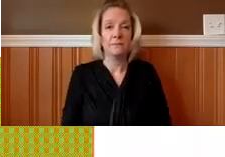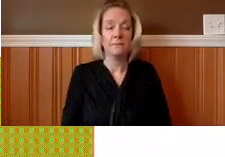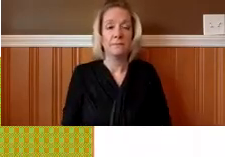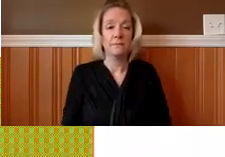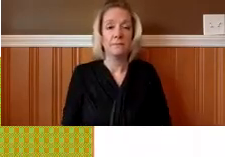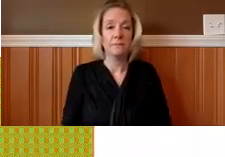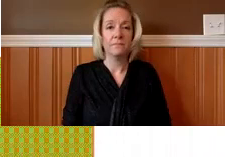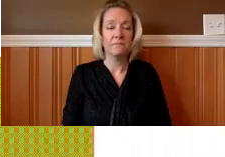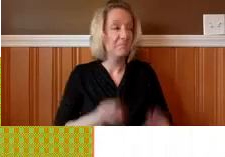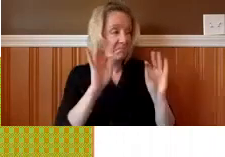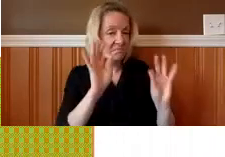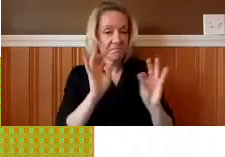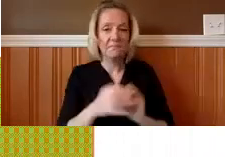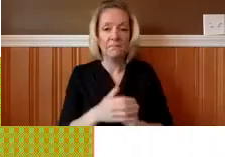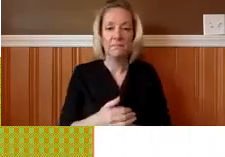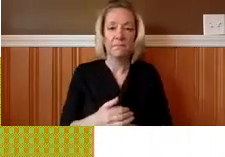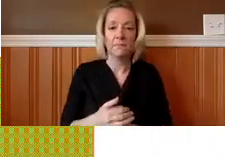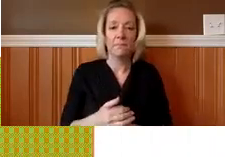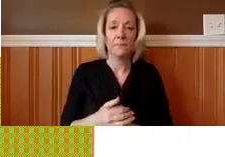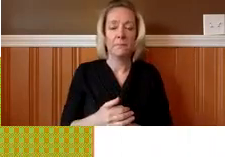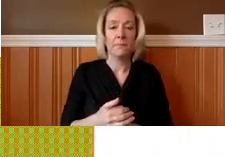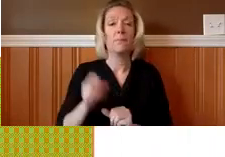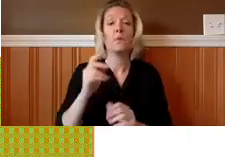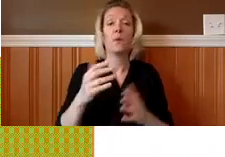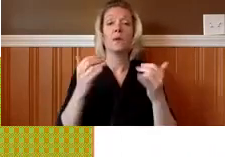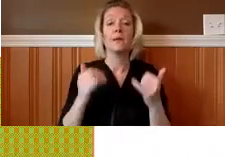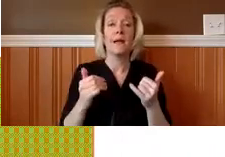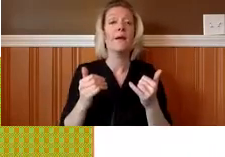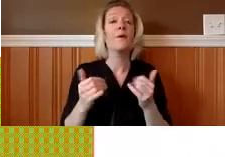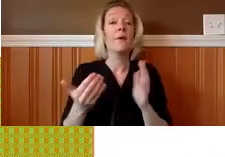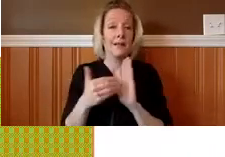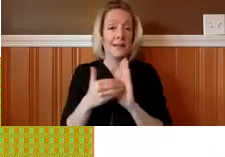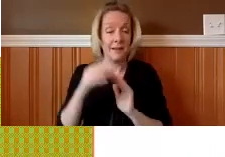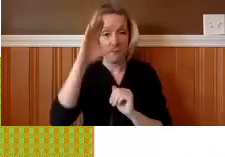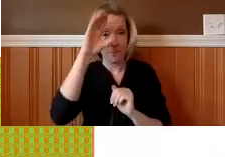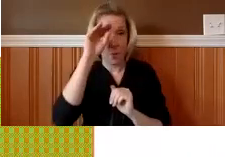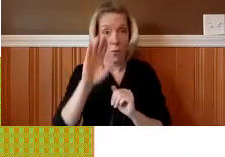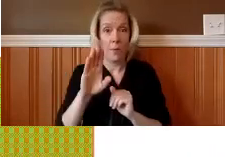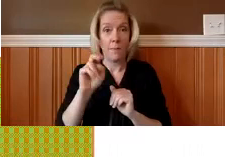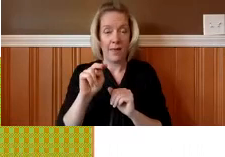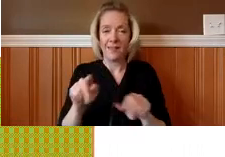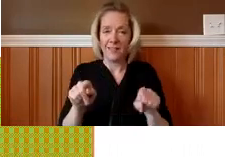So far, so good. All right. So we're going to see Ben with the same toy